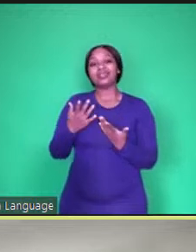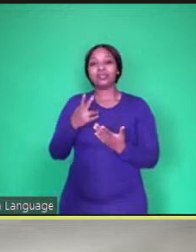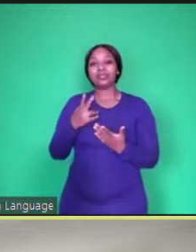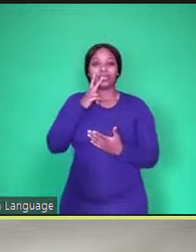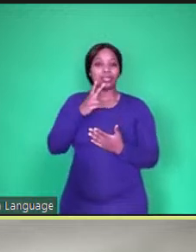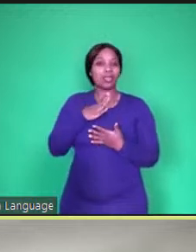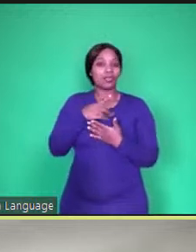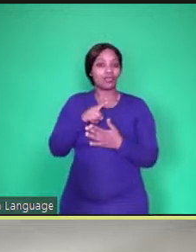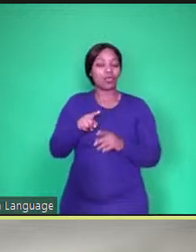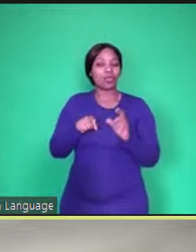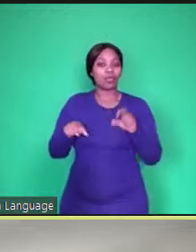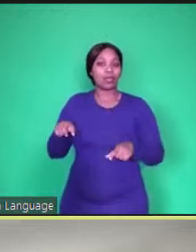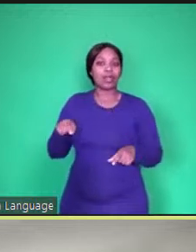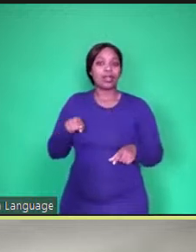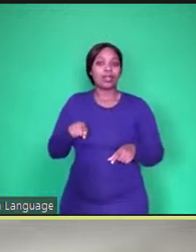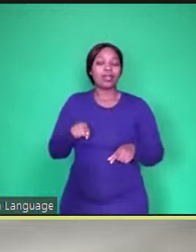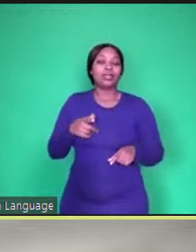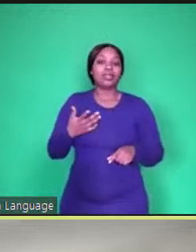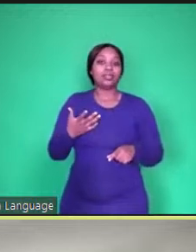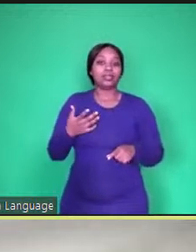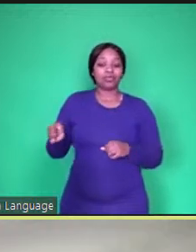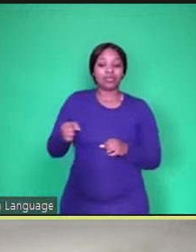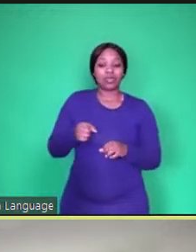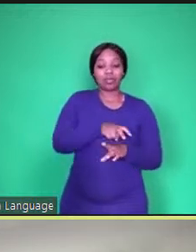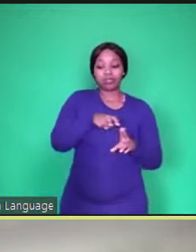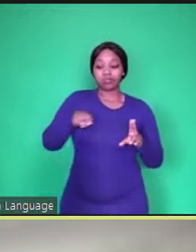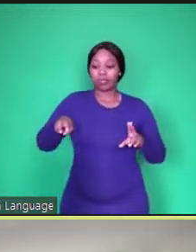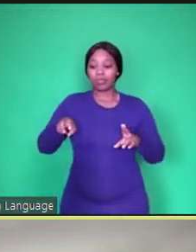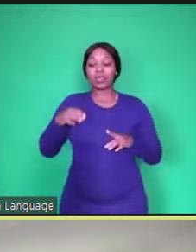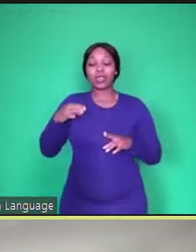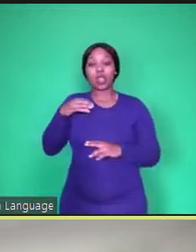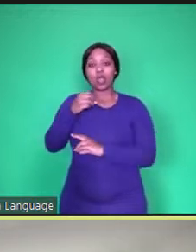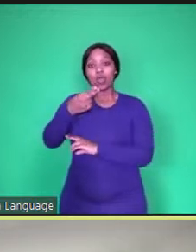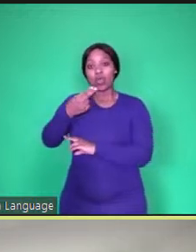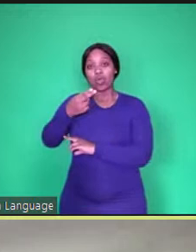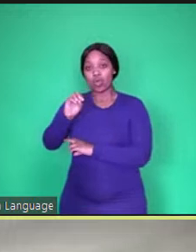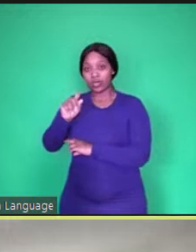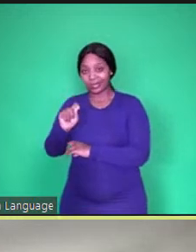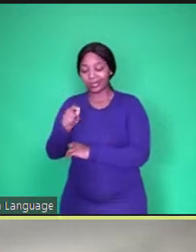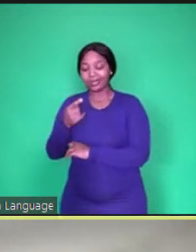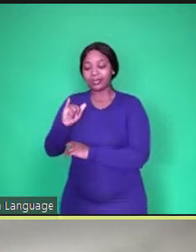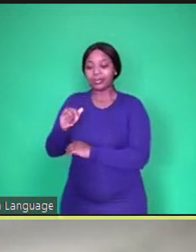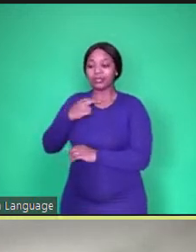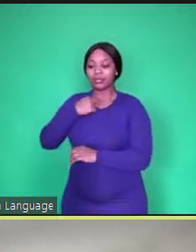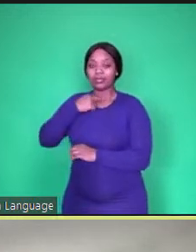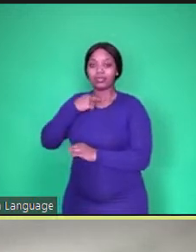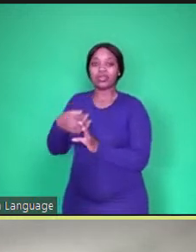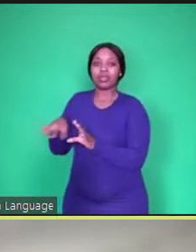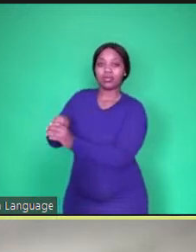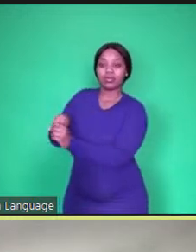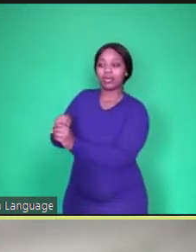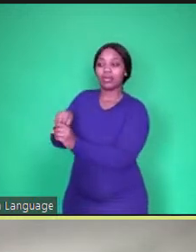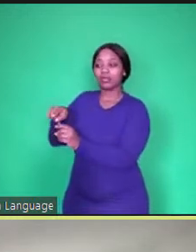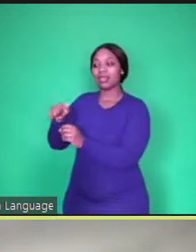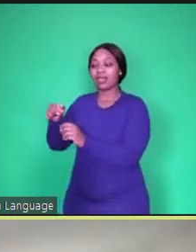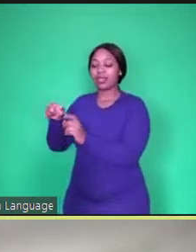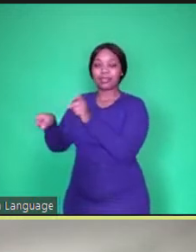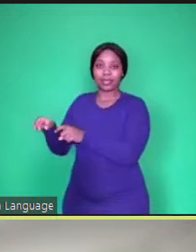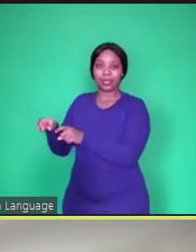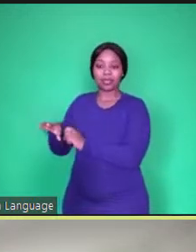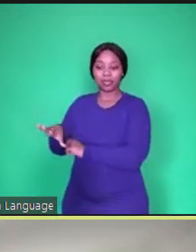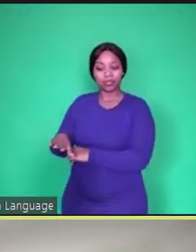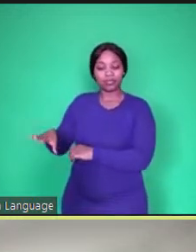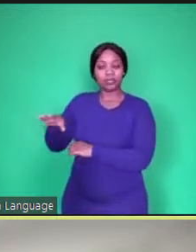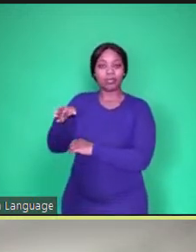the migration cohort, it's at a similar level to those of the rest of the urban population. And that's about sort of